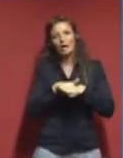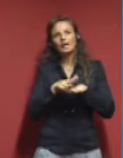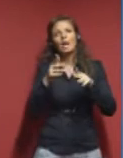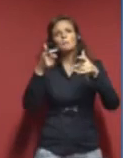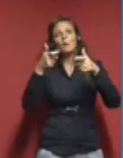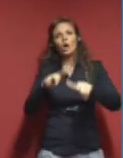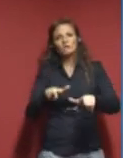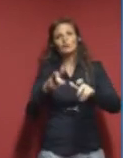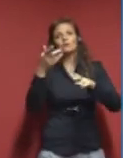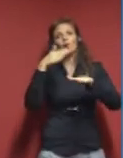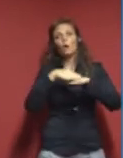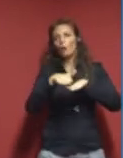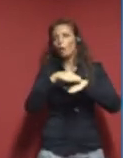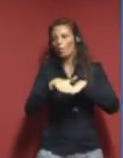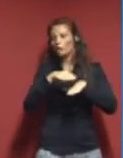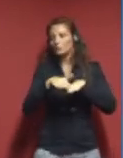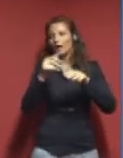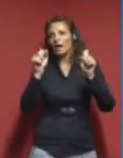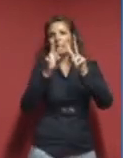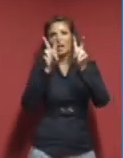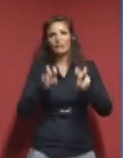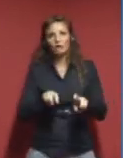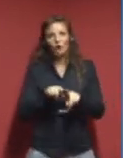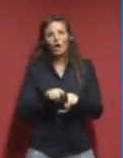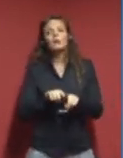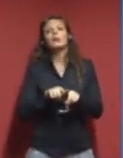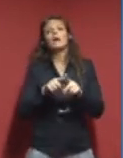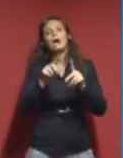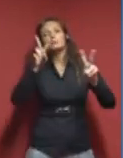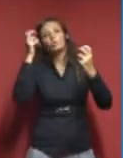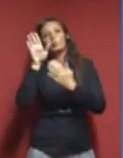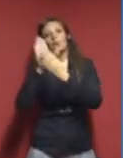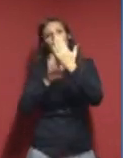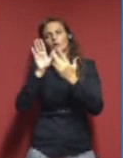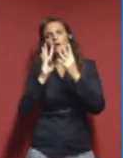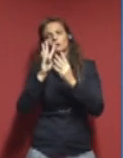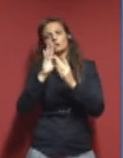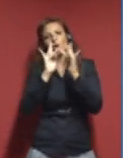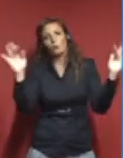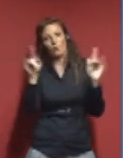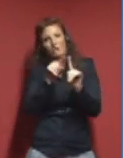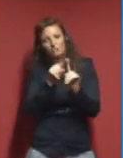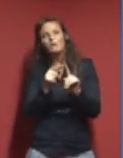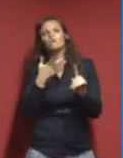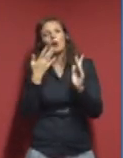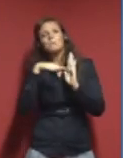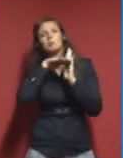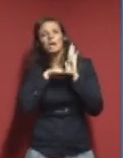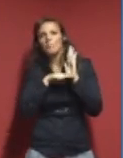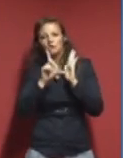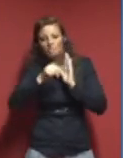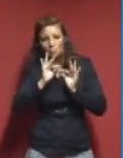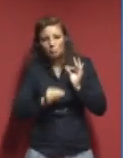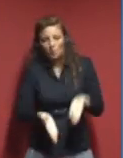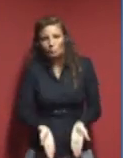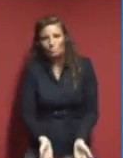circuit board design, web interface, low-level real-time systems programming, optic systems. So it's a